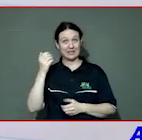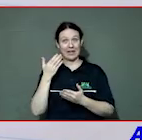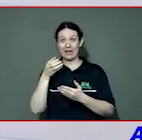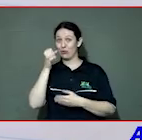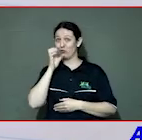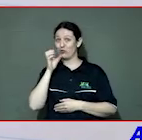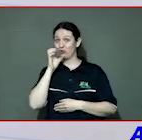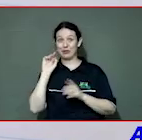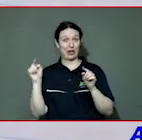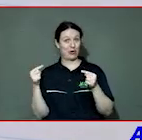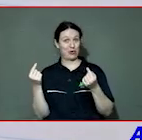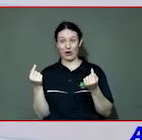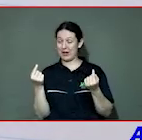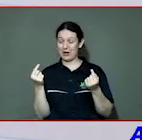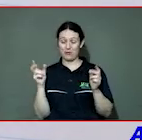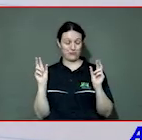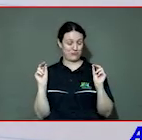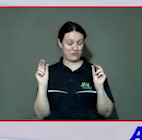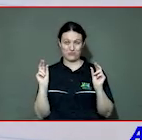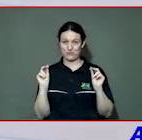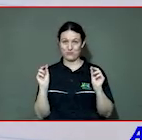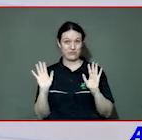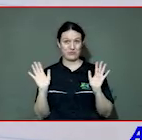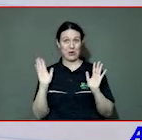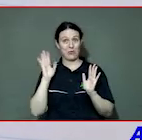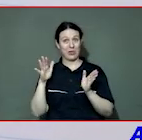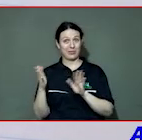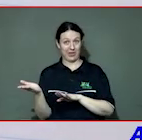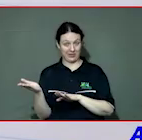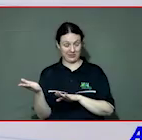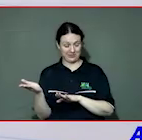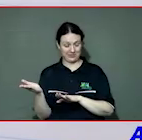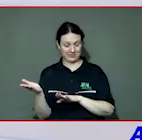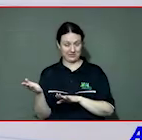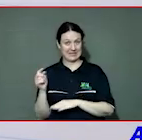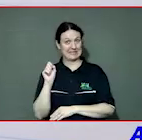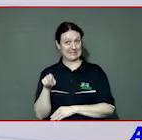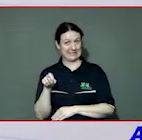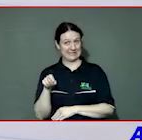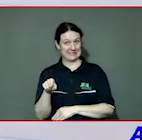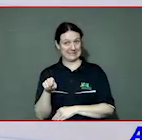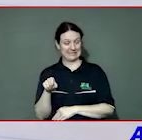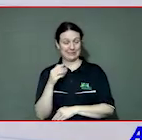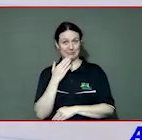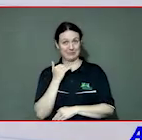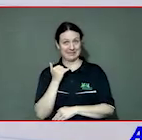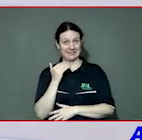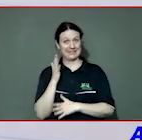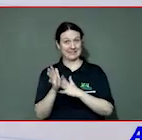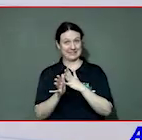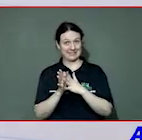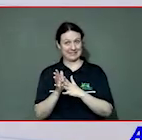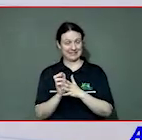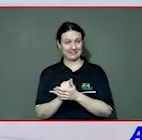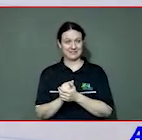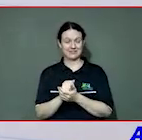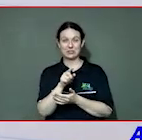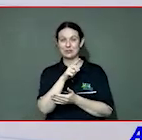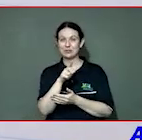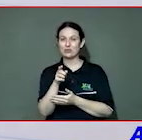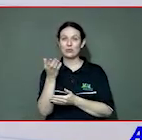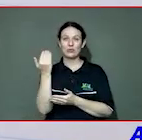You can, but you're going to die. Okay. Just to get you, when you were